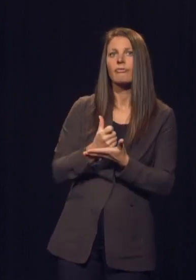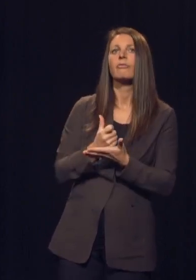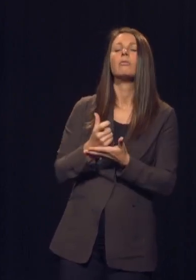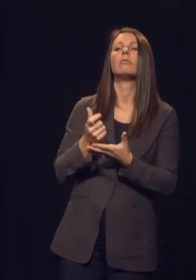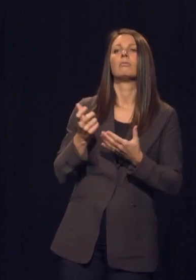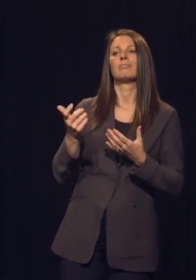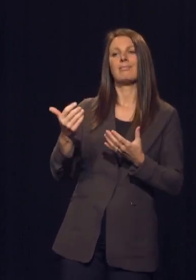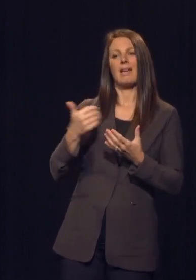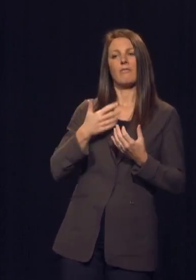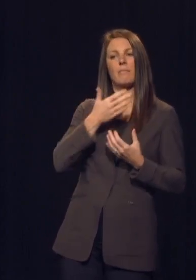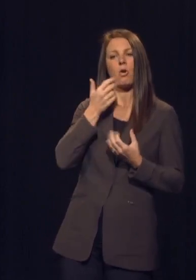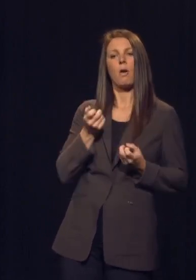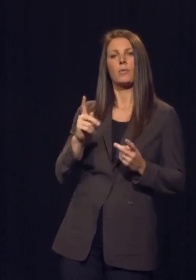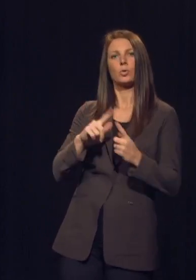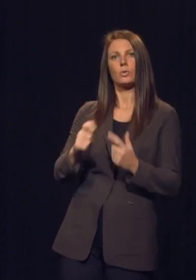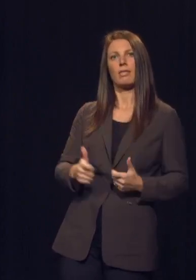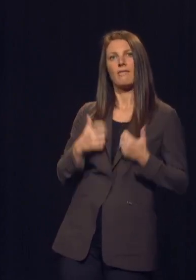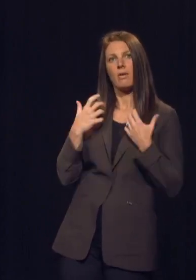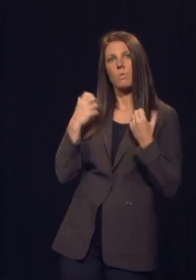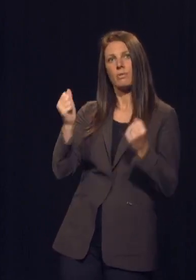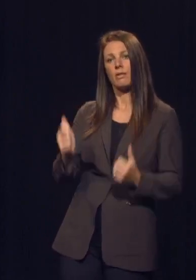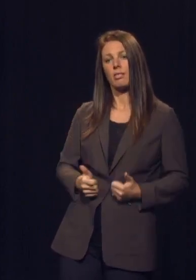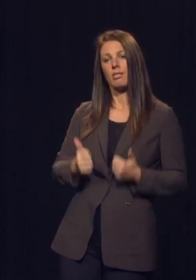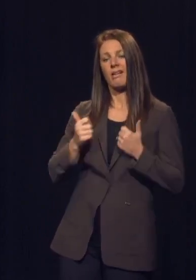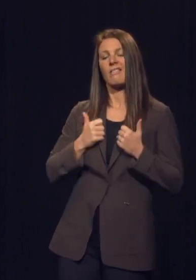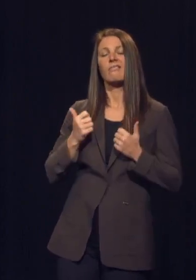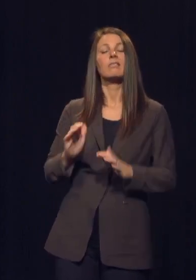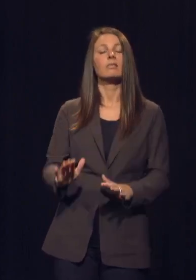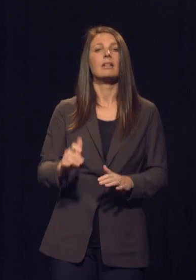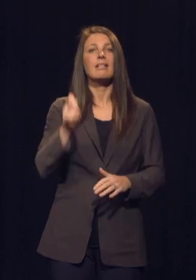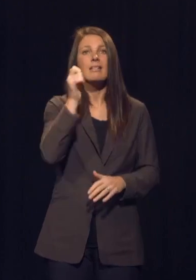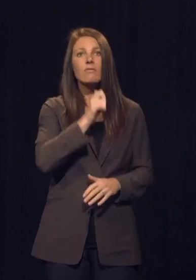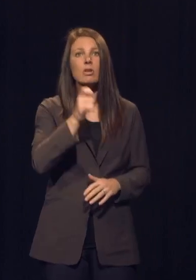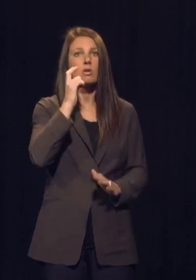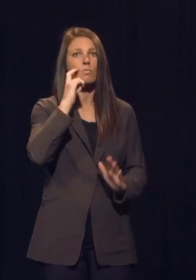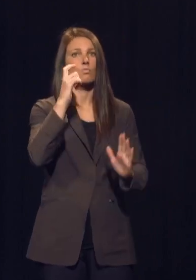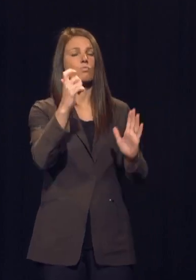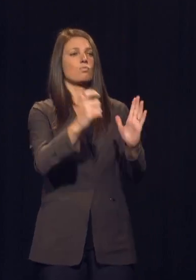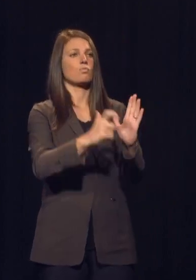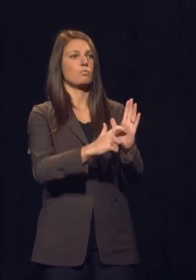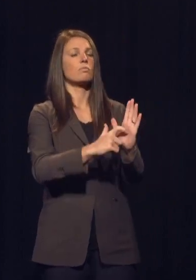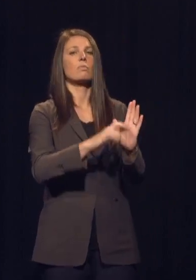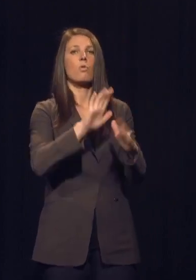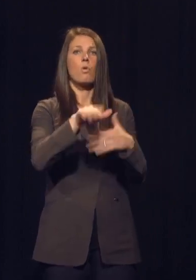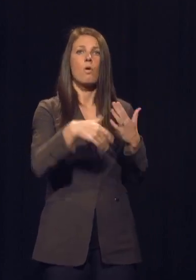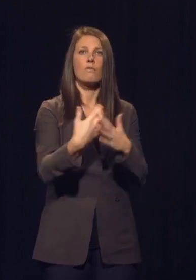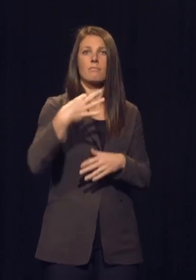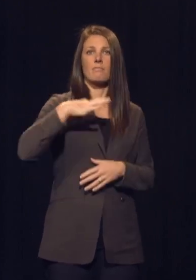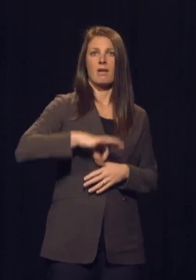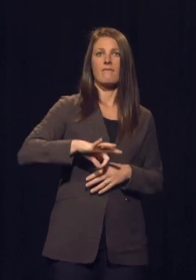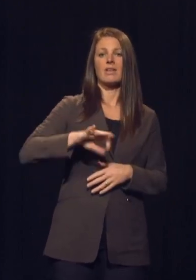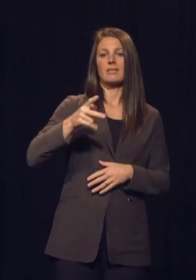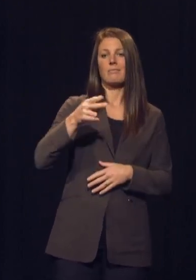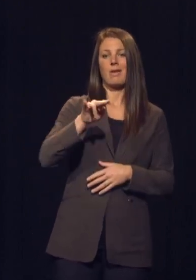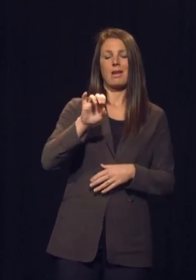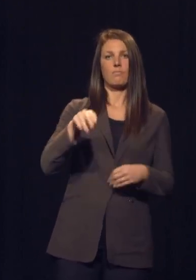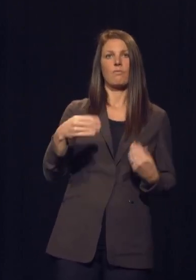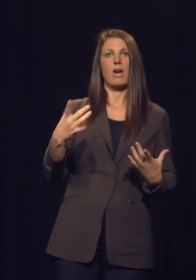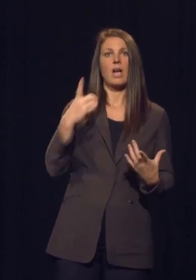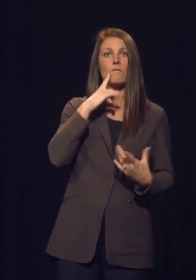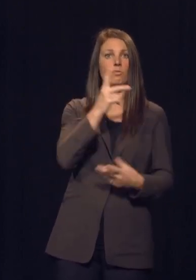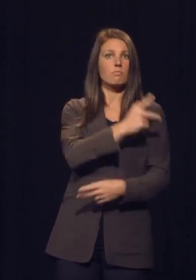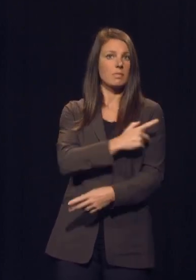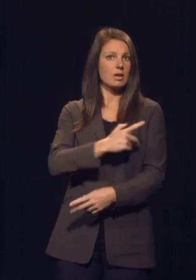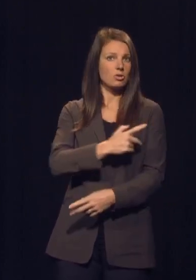live healthier lives. Every day we witness the benefits Pennie brings to the lives of our patients. Not only it allows them to